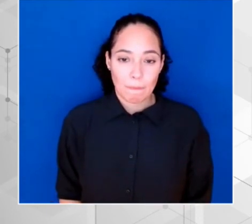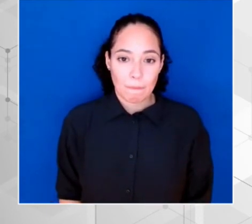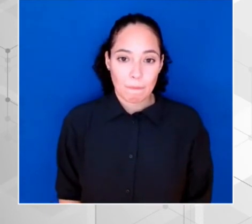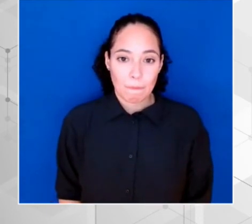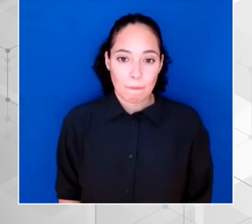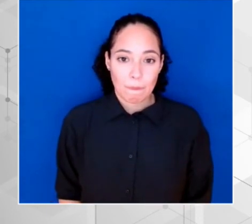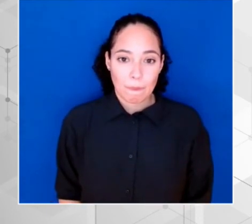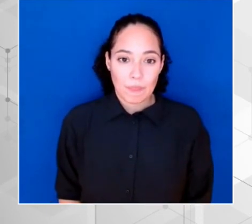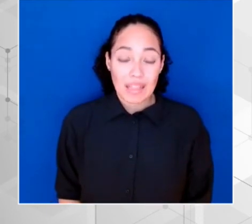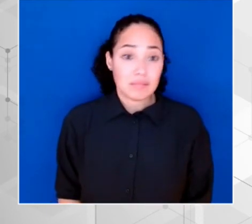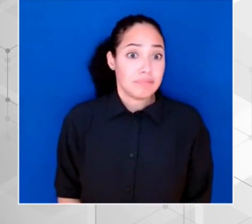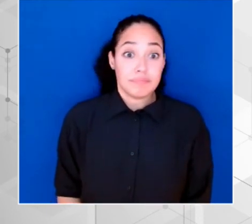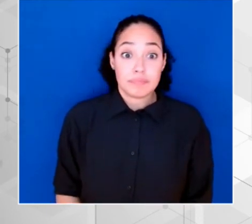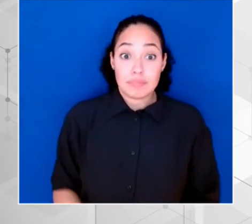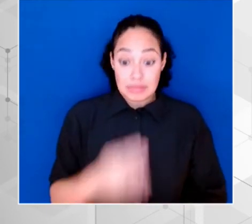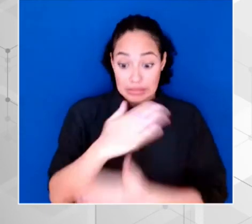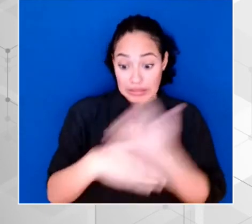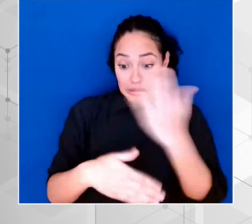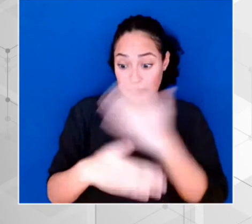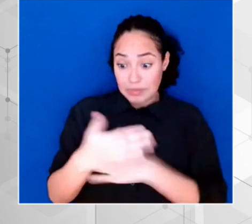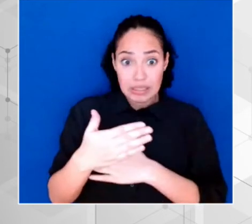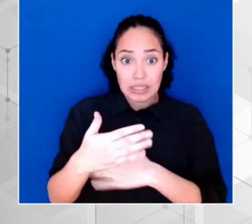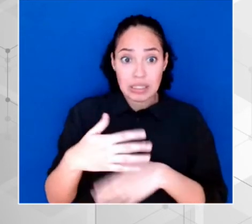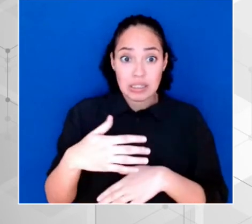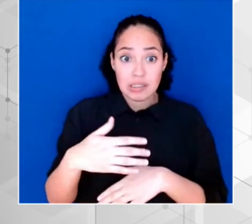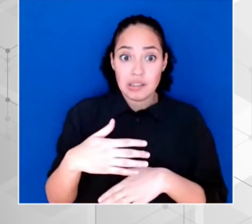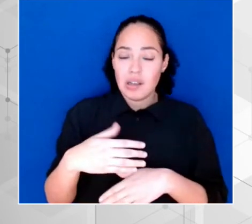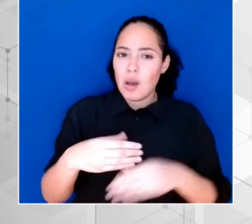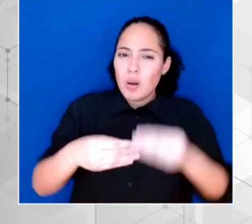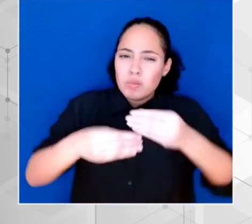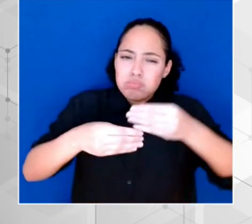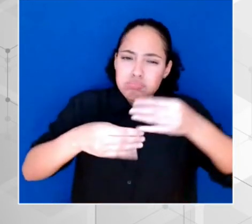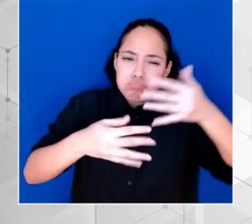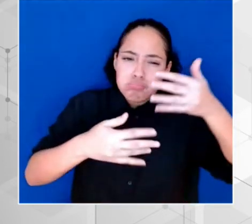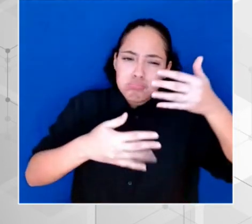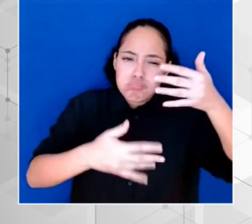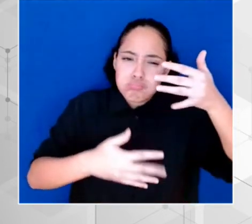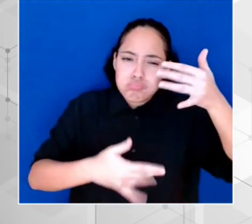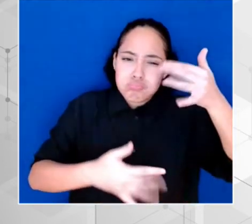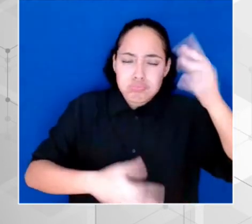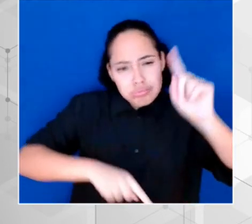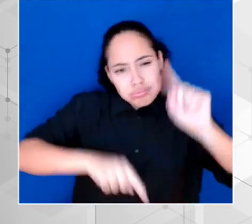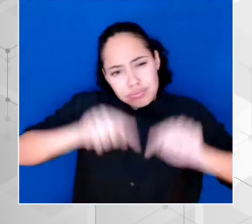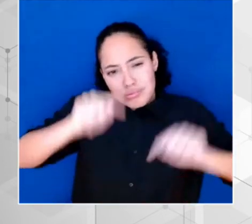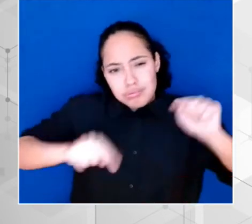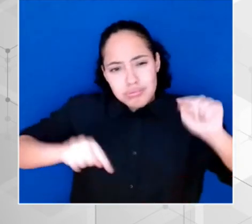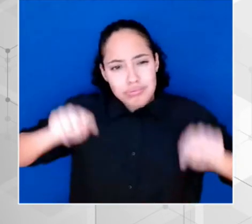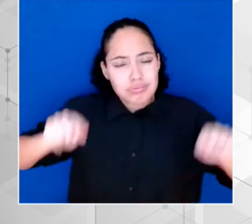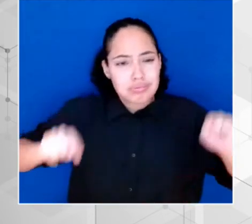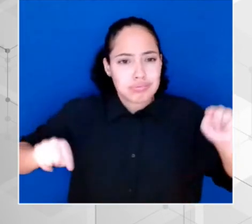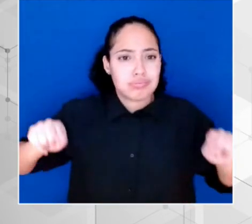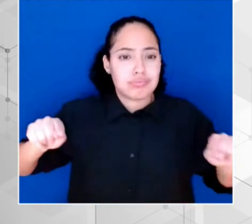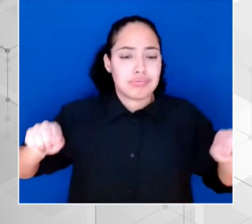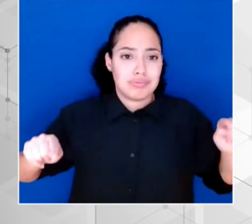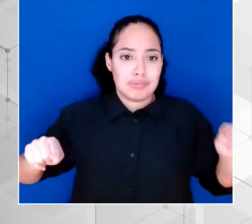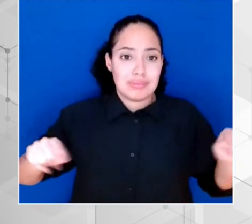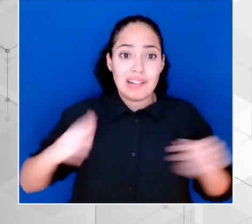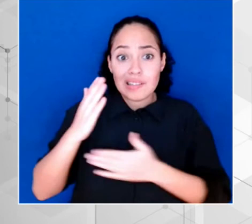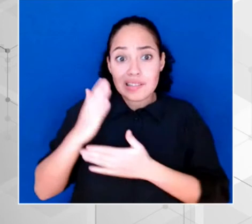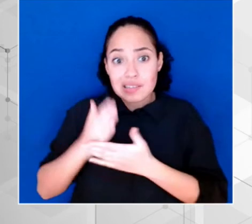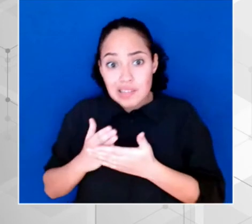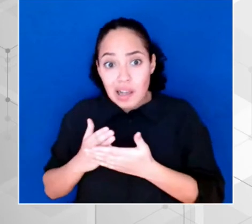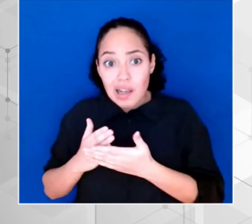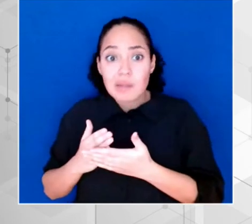impairments. And not all impairments are permanent. We saw that they are temporary as well and situational. So we